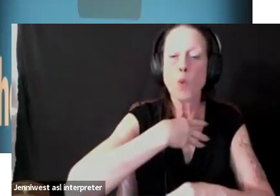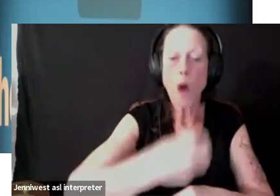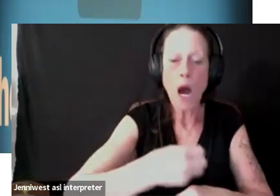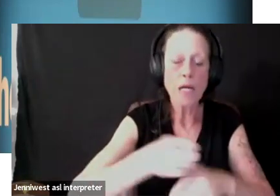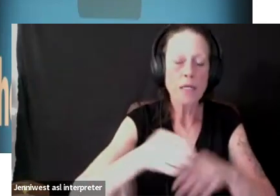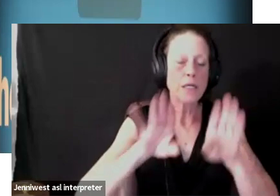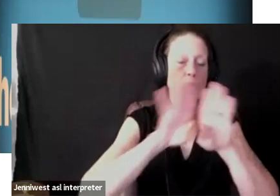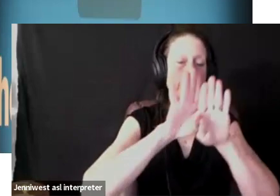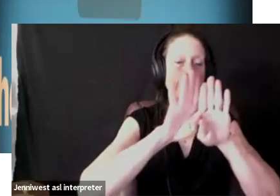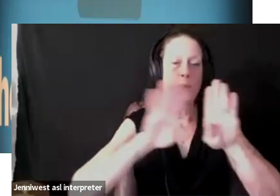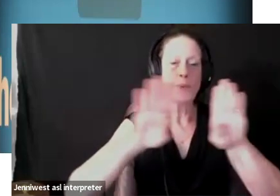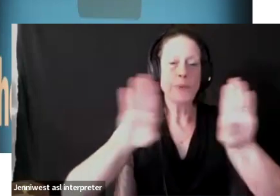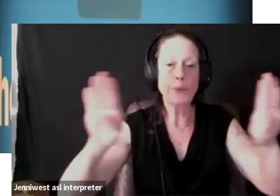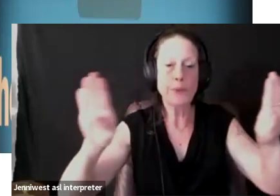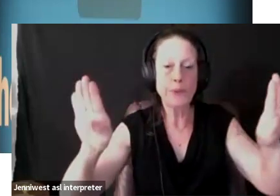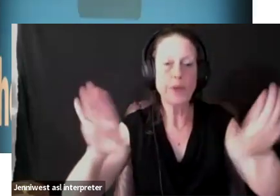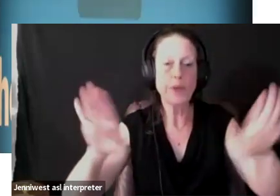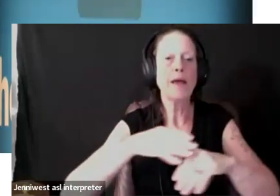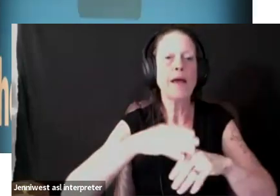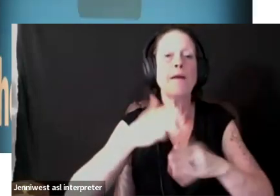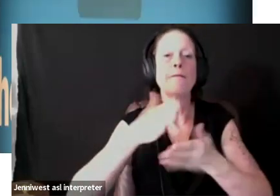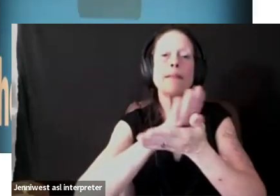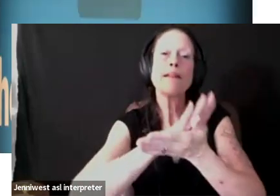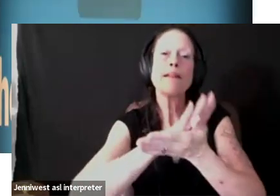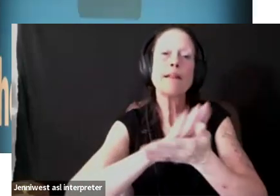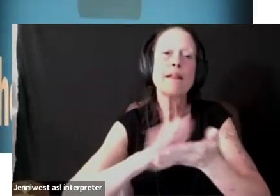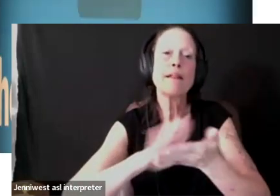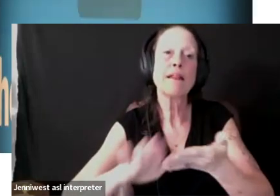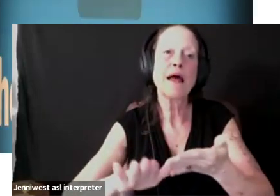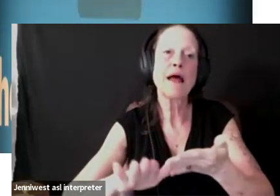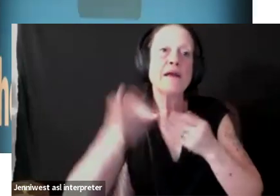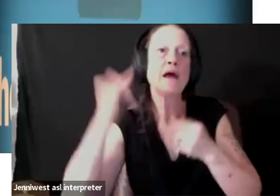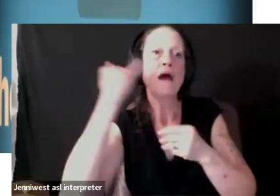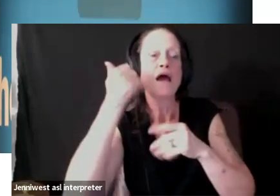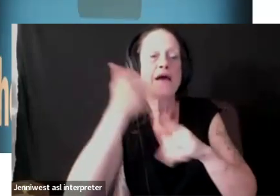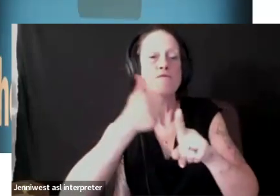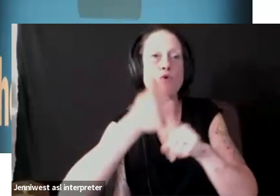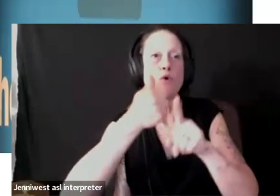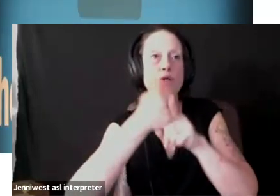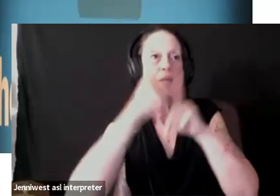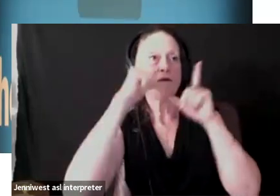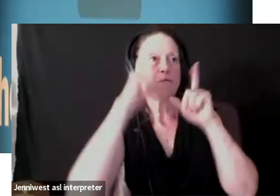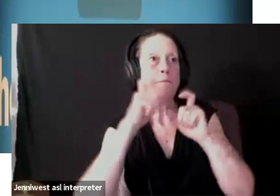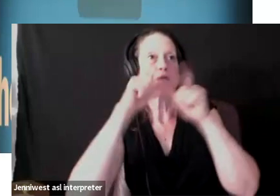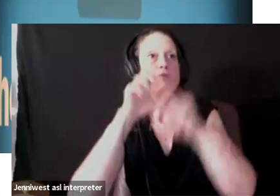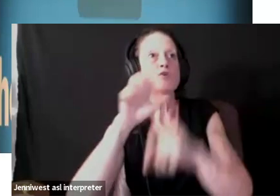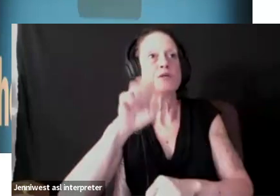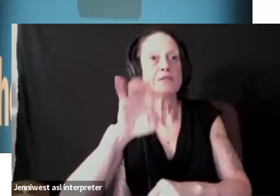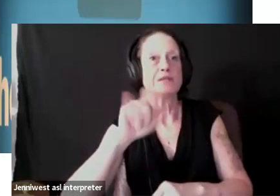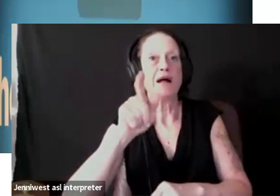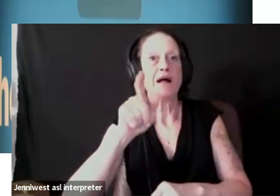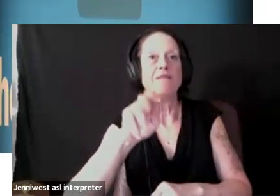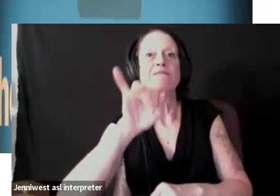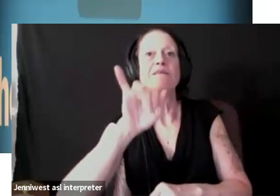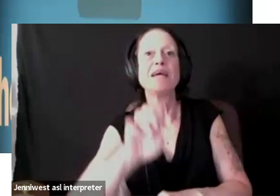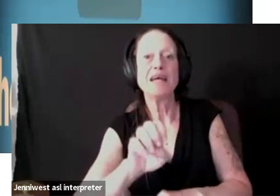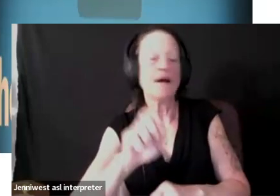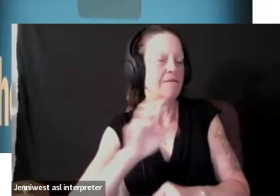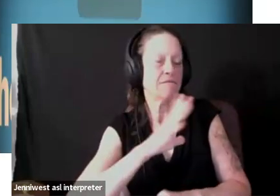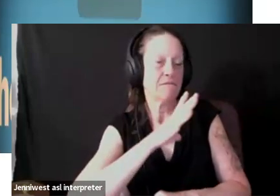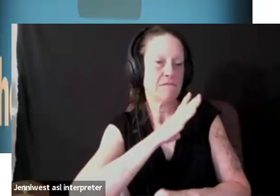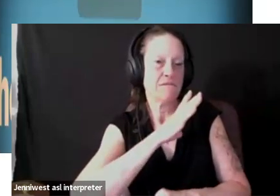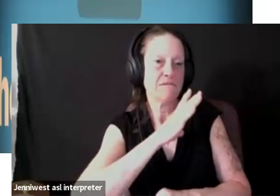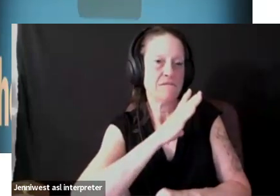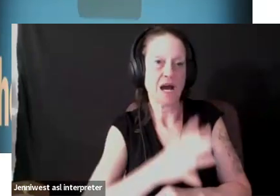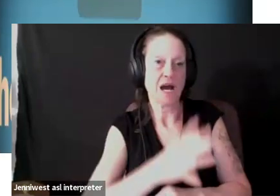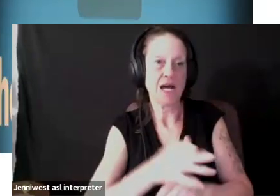A selfie is fine with a plain background. I get pictures with people sitting in their car. I get pictures